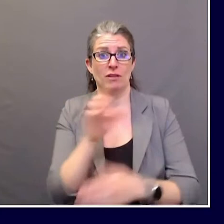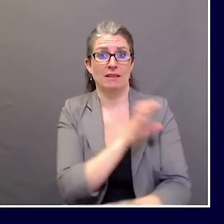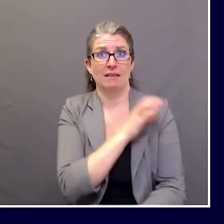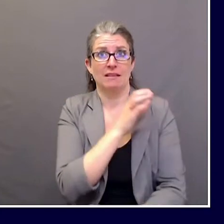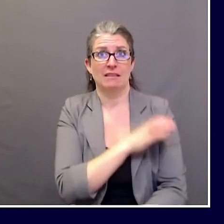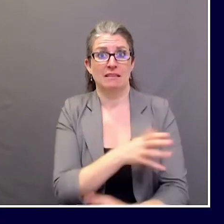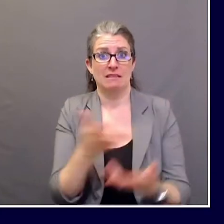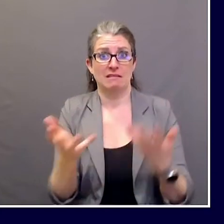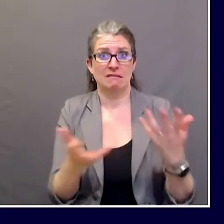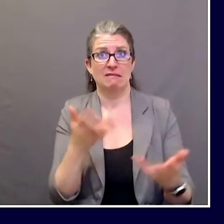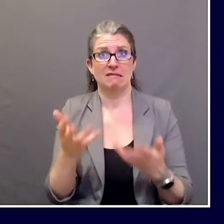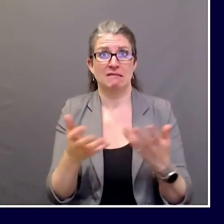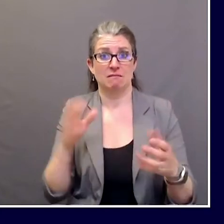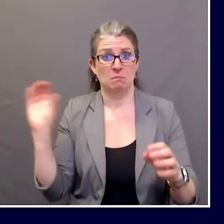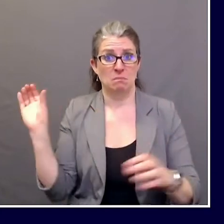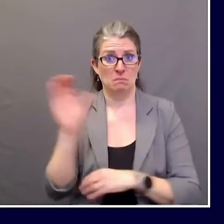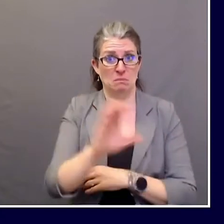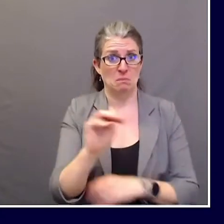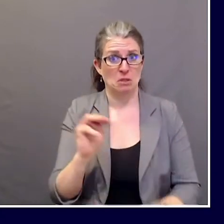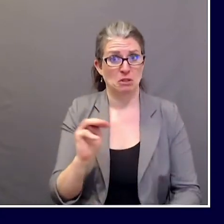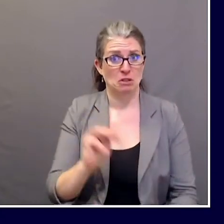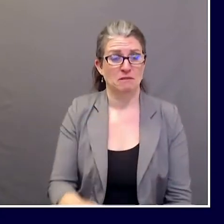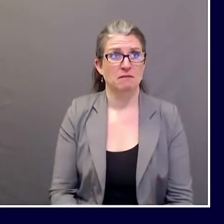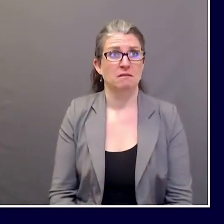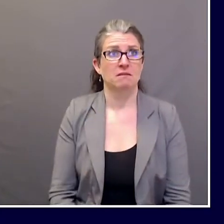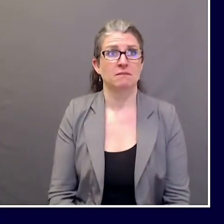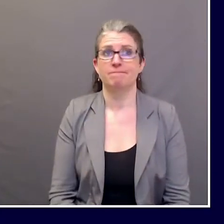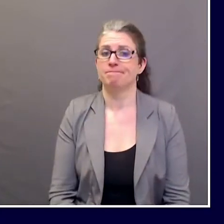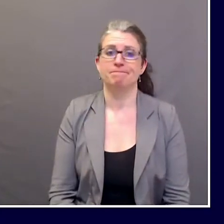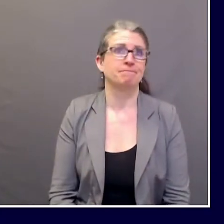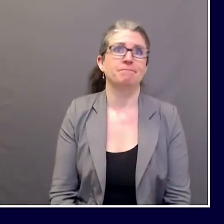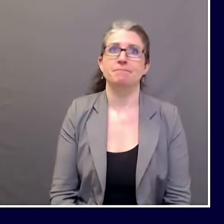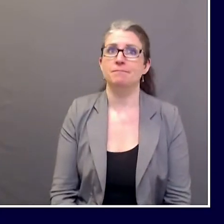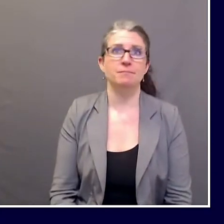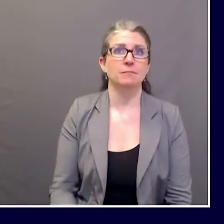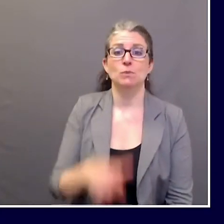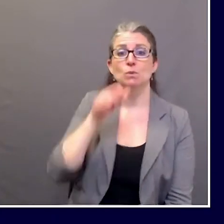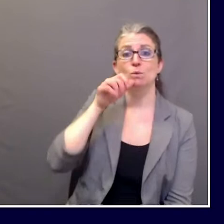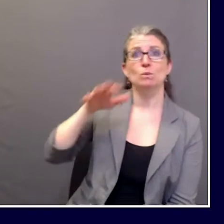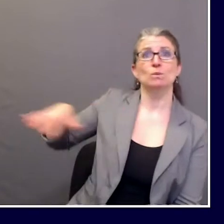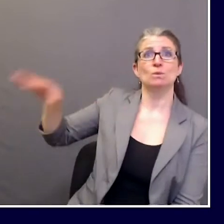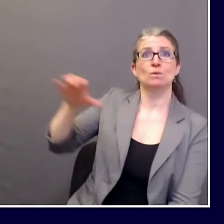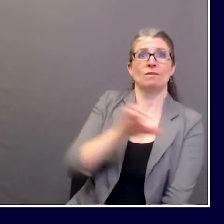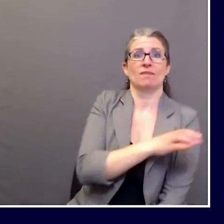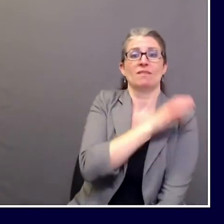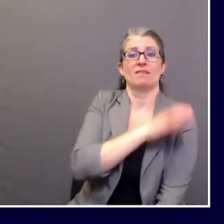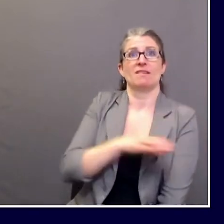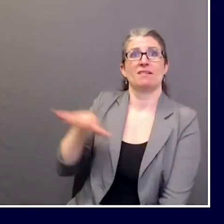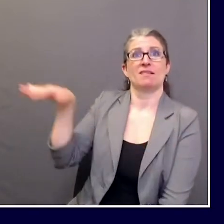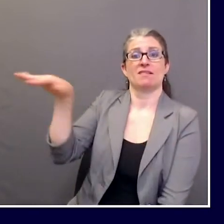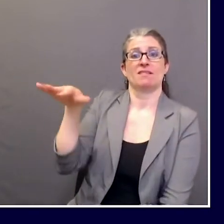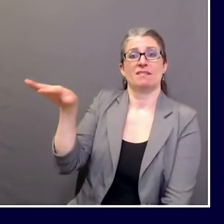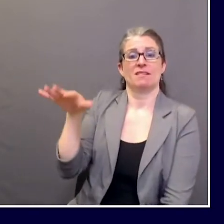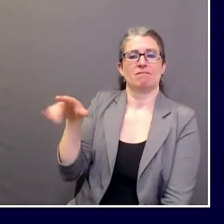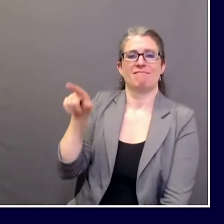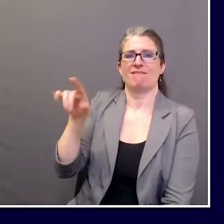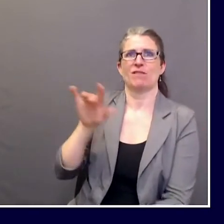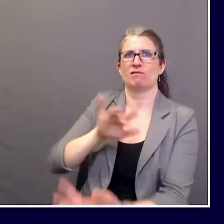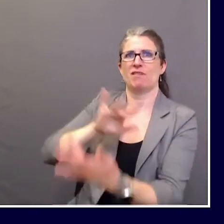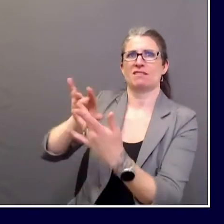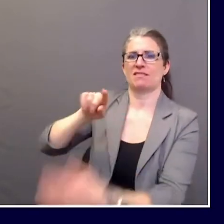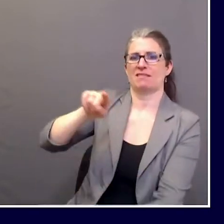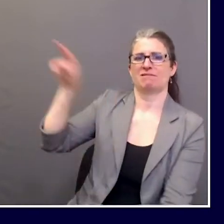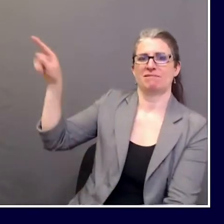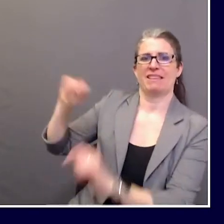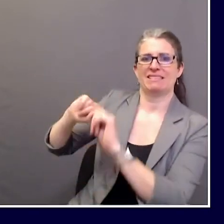to get folks back in for their second doses. That's a conversation that our team would have to have with the hospital. Okay. Certainly open to it, as we've